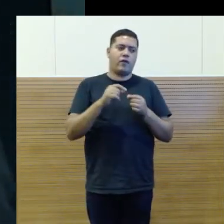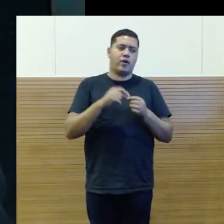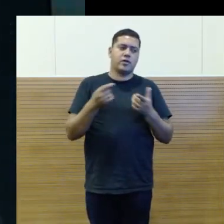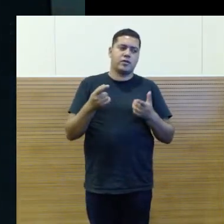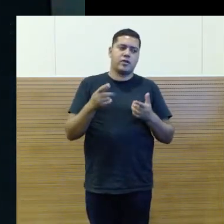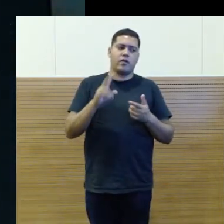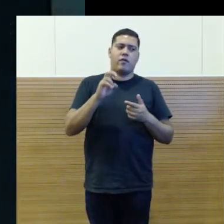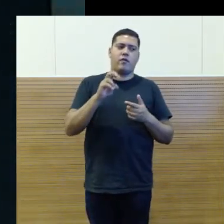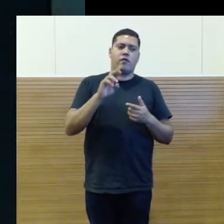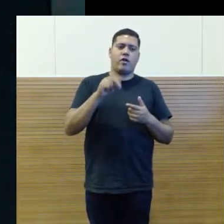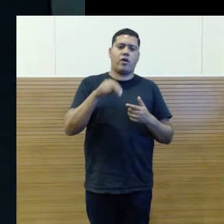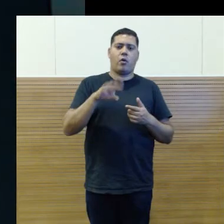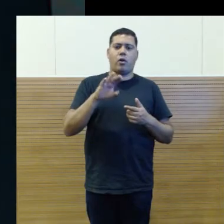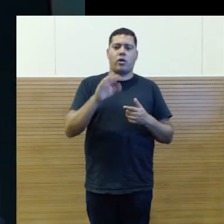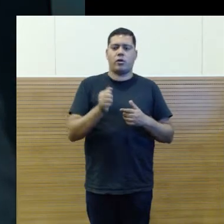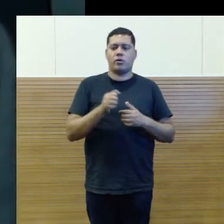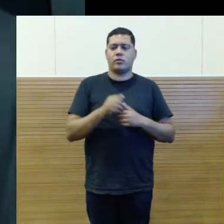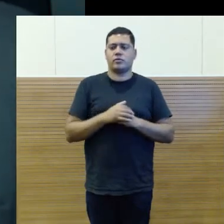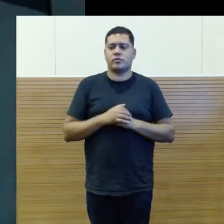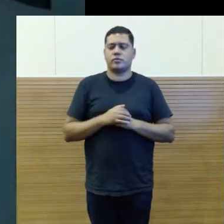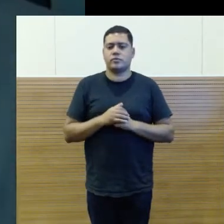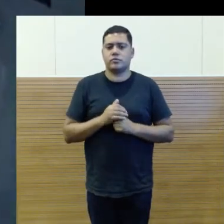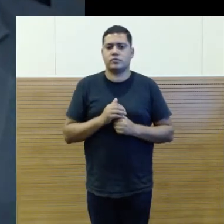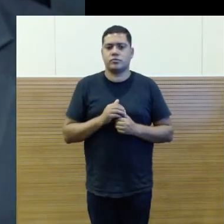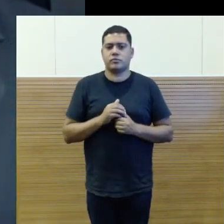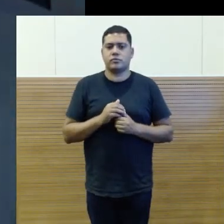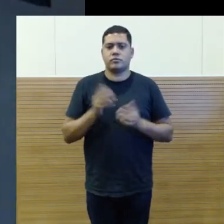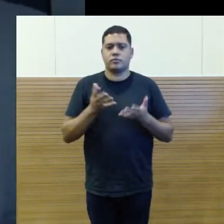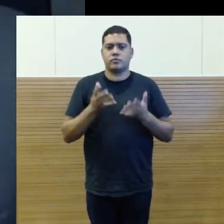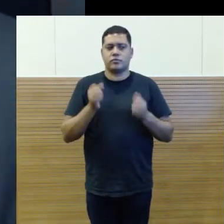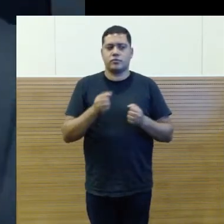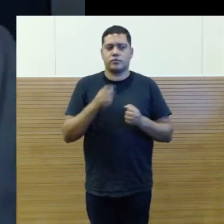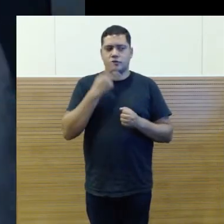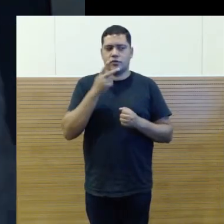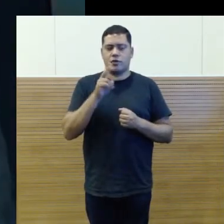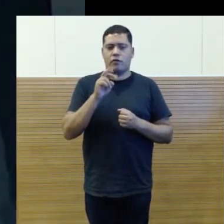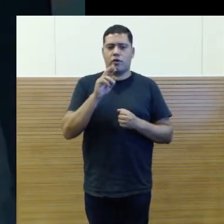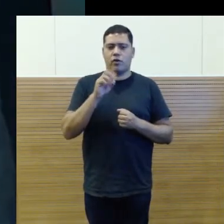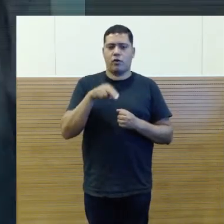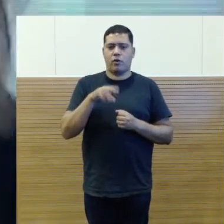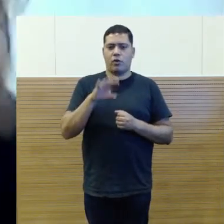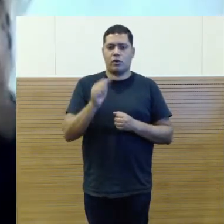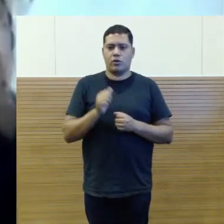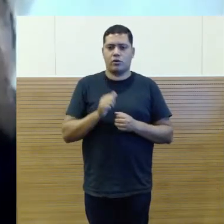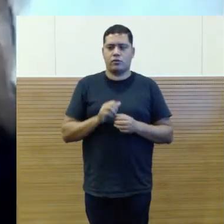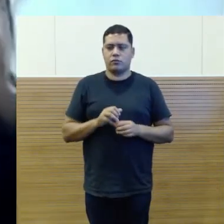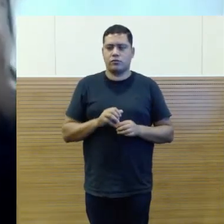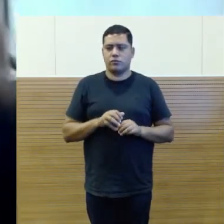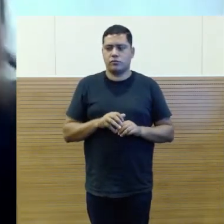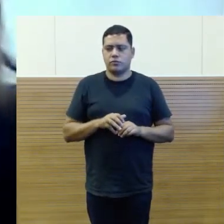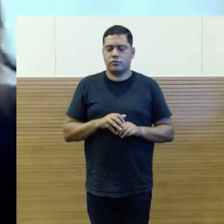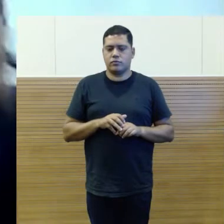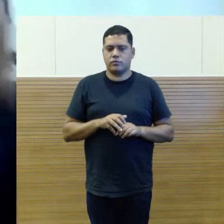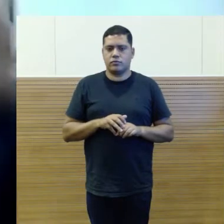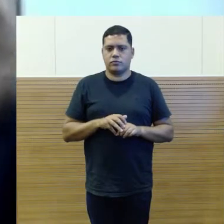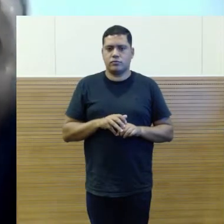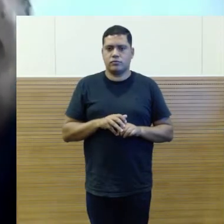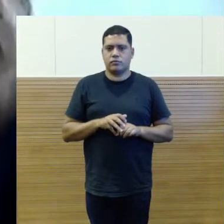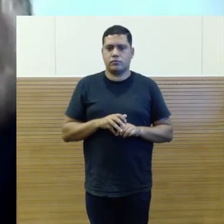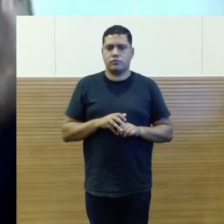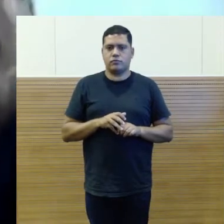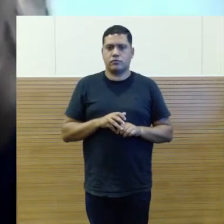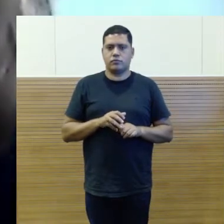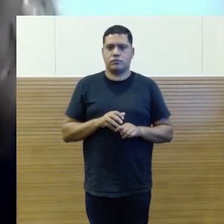floor, Ms. Veronica. Muchas gracias, buenos días. En principio, saludo a todos los países y